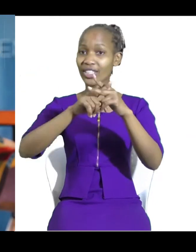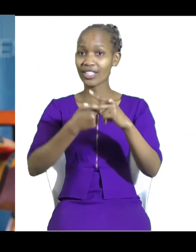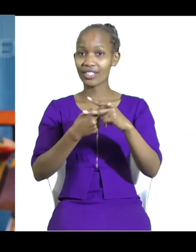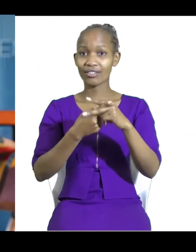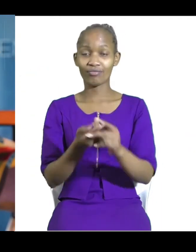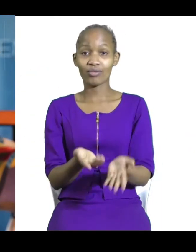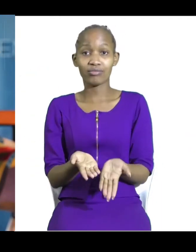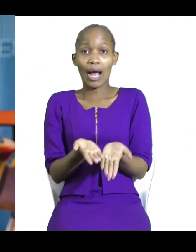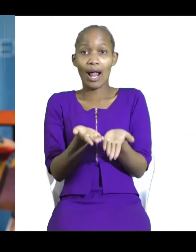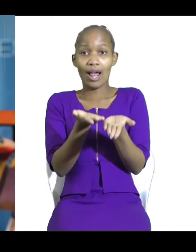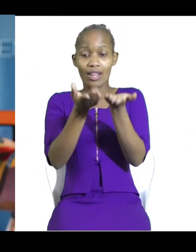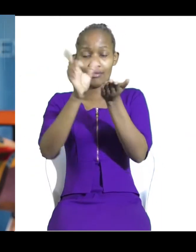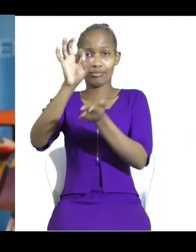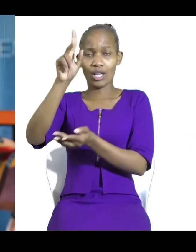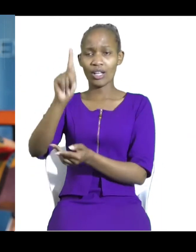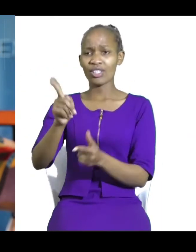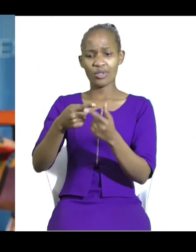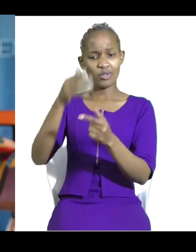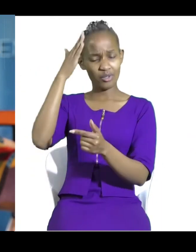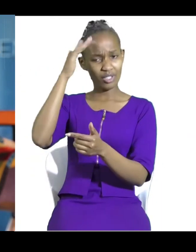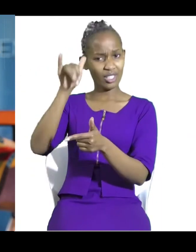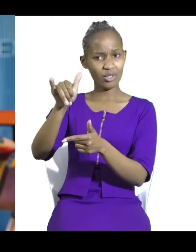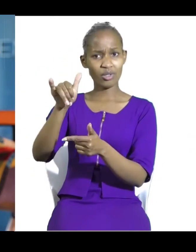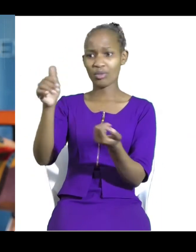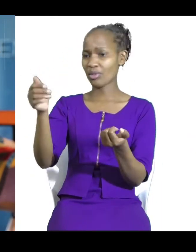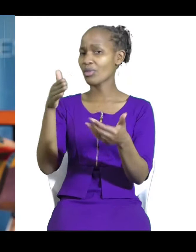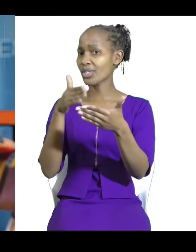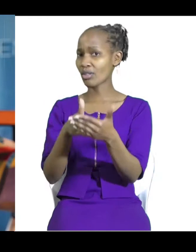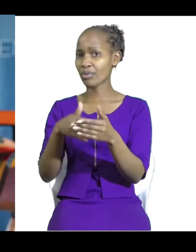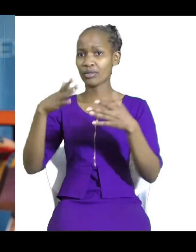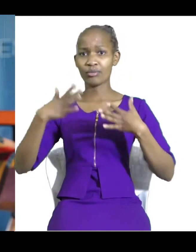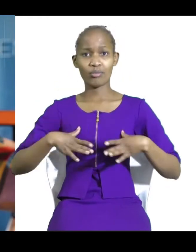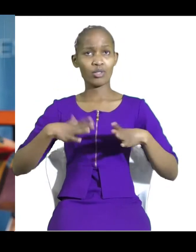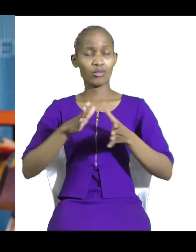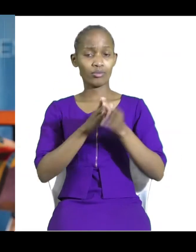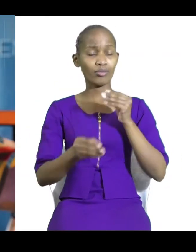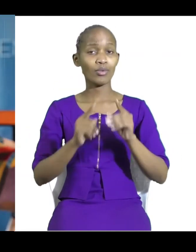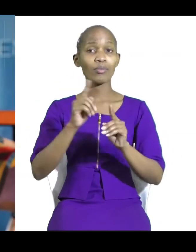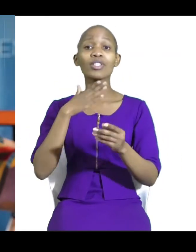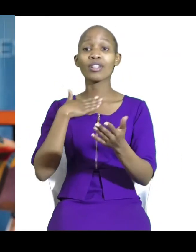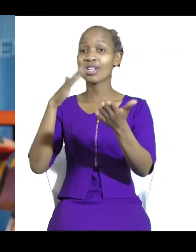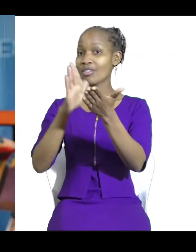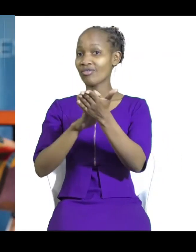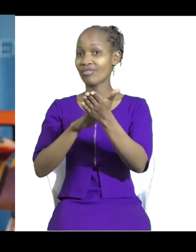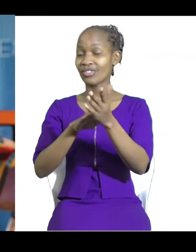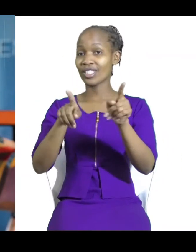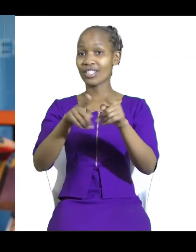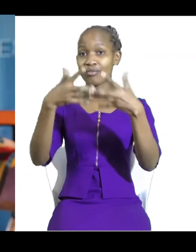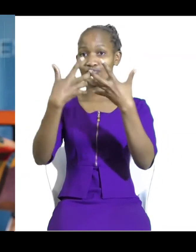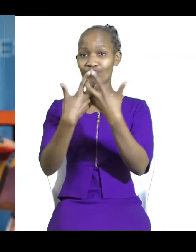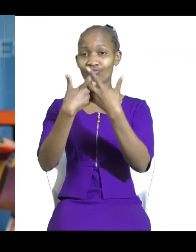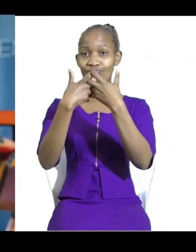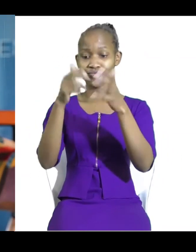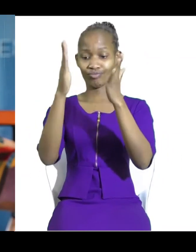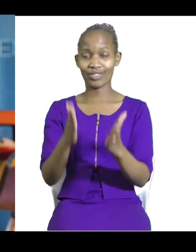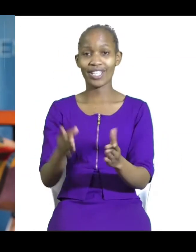realize that this was actually barring a lot of persons with disabilities. But I would want to commend Kenyans and the engineers